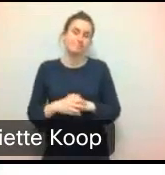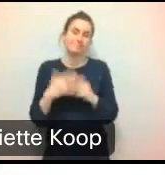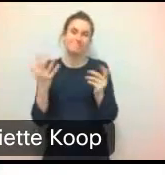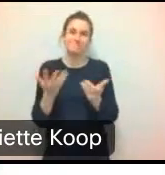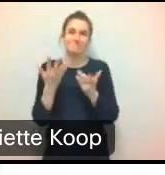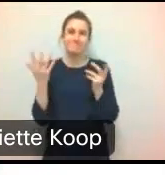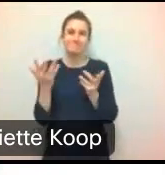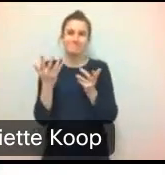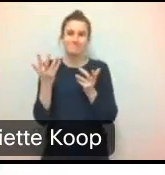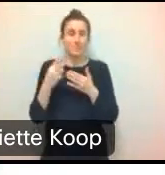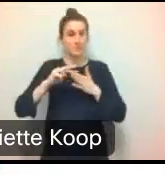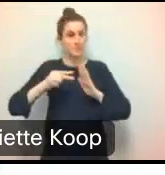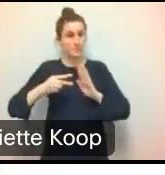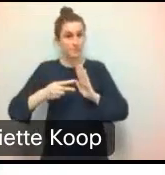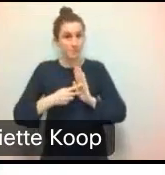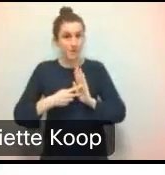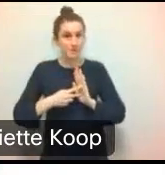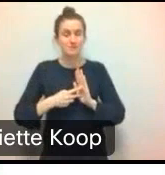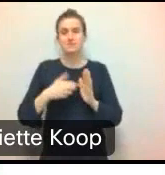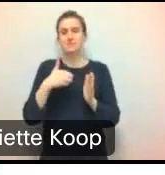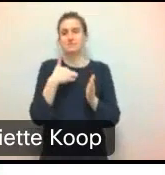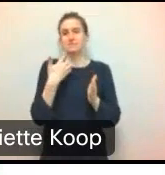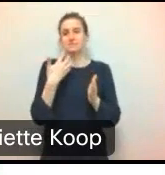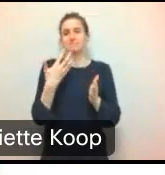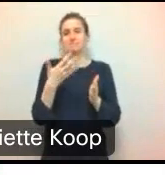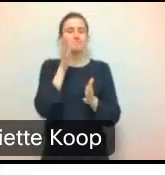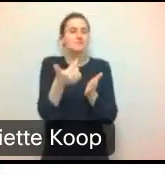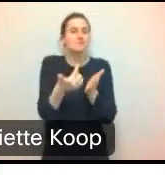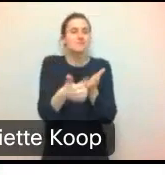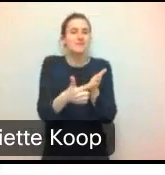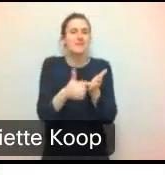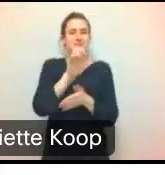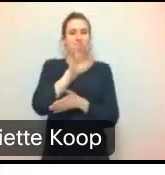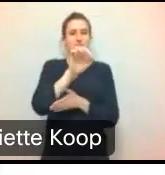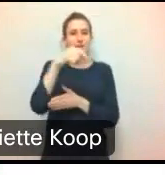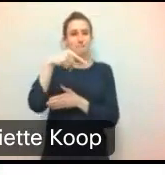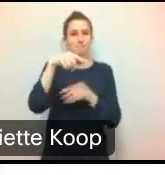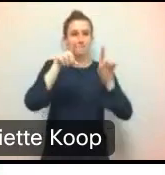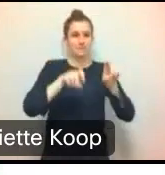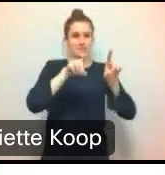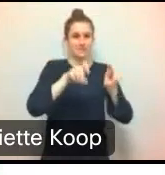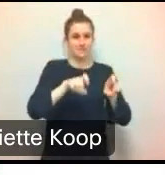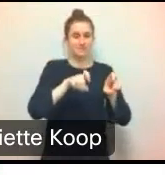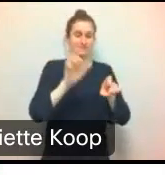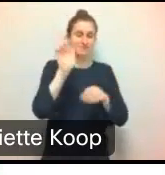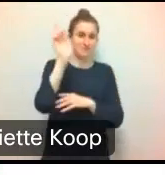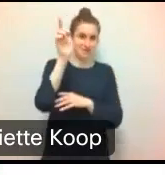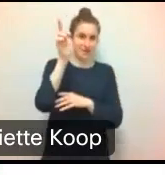it's not necessarily like when I talk a little bit more about the CRAP test,